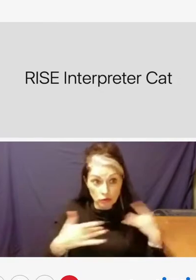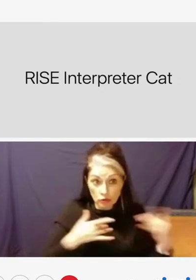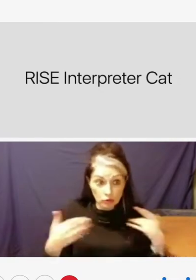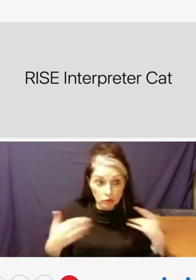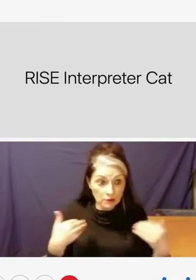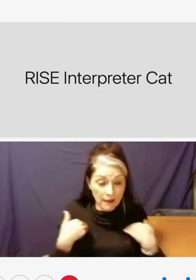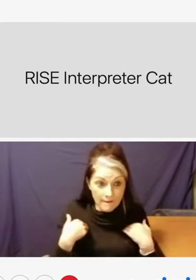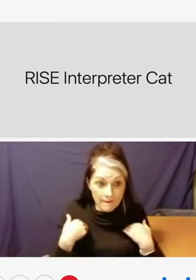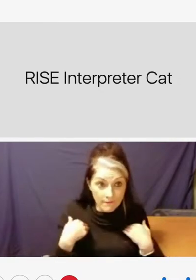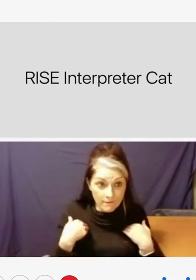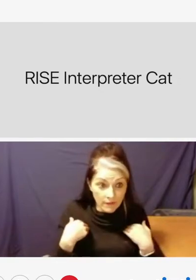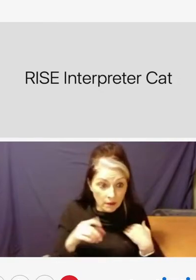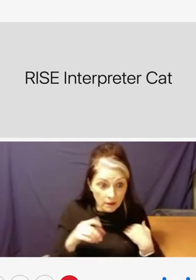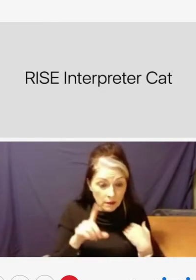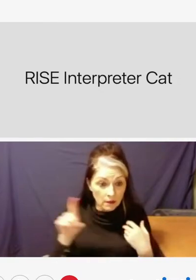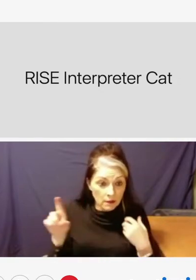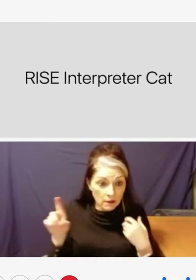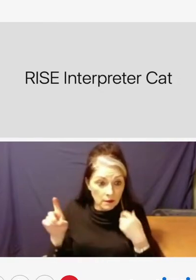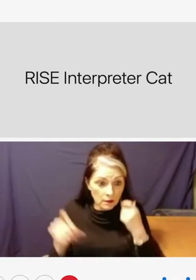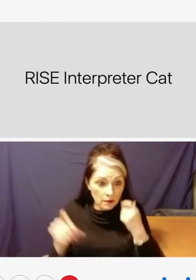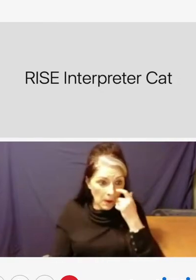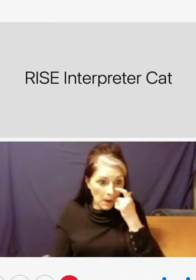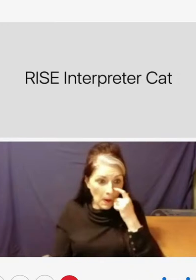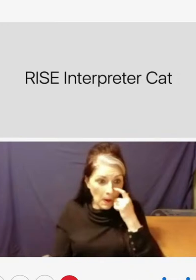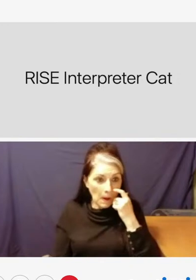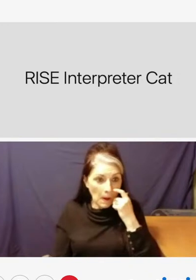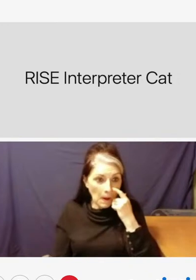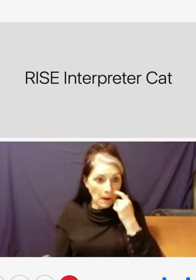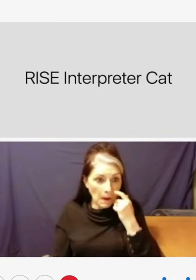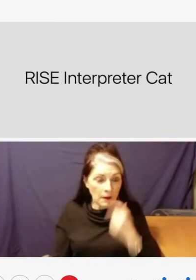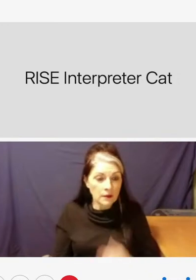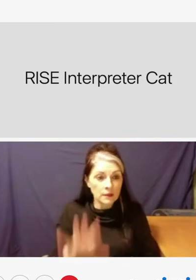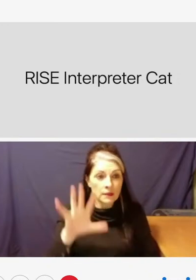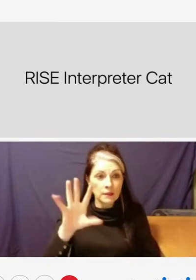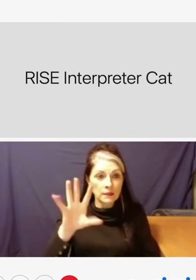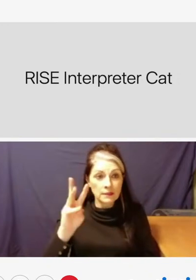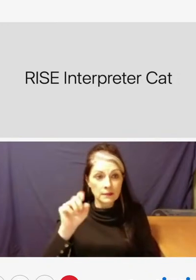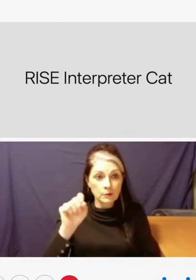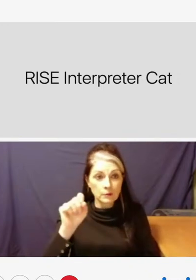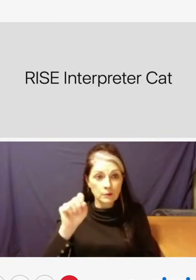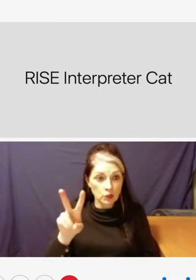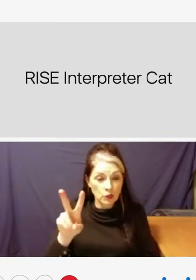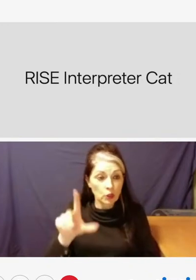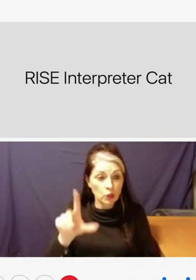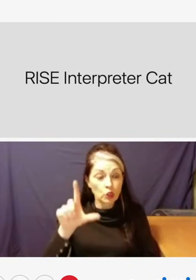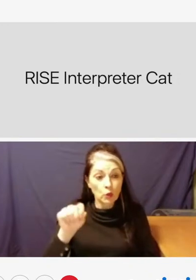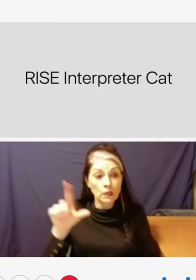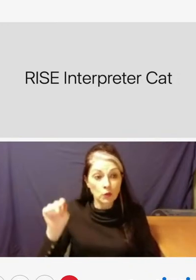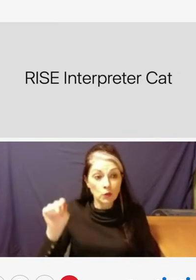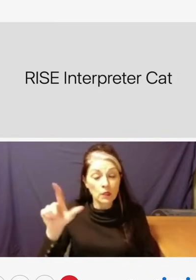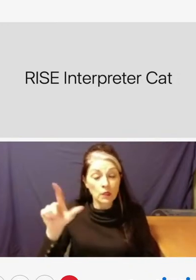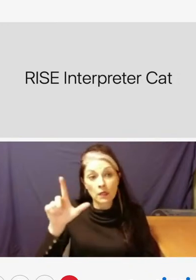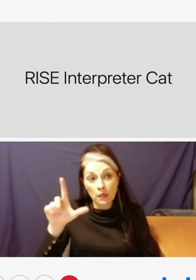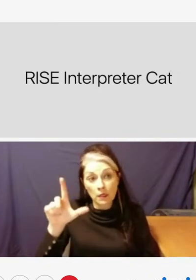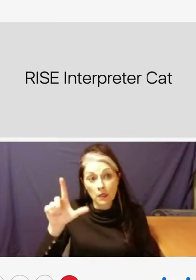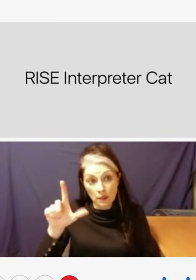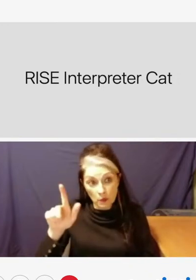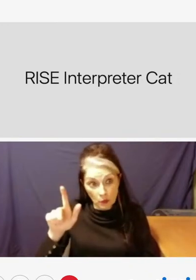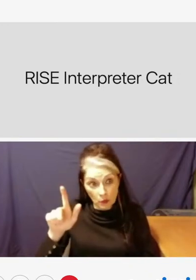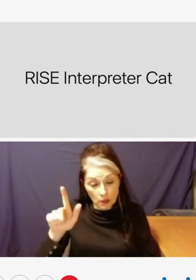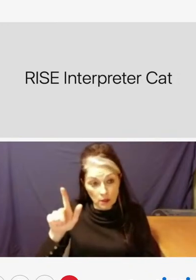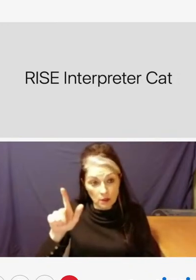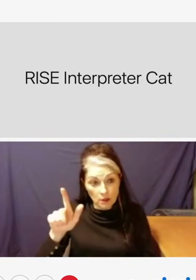members okay item 6.2 the 2020 2020 2021 independent